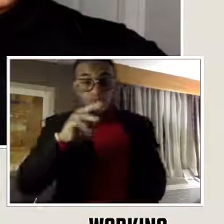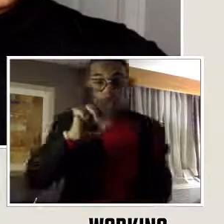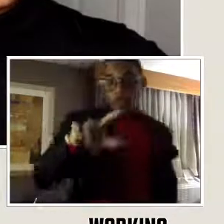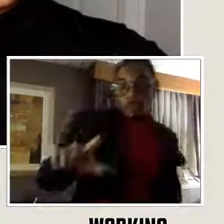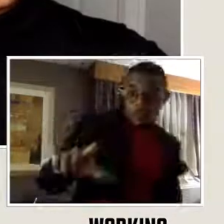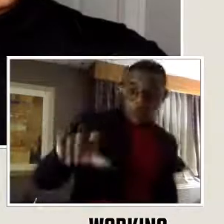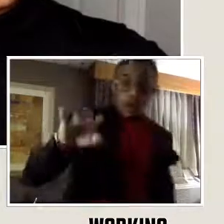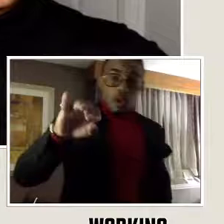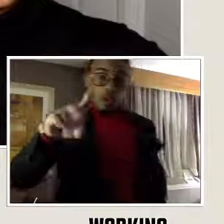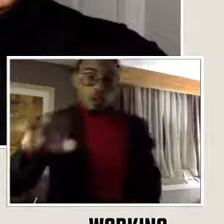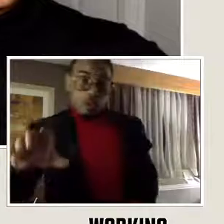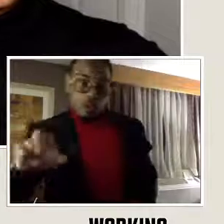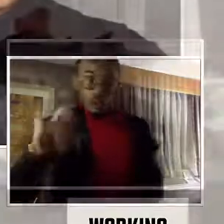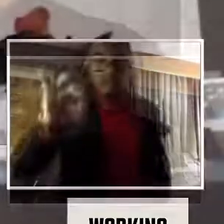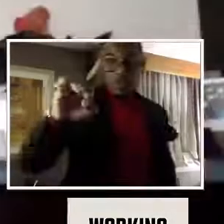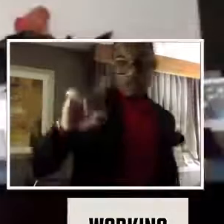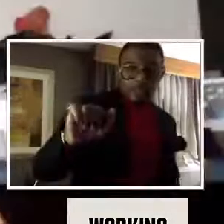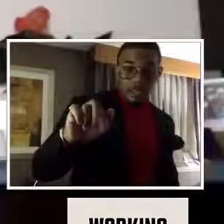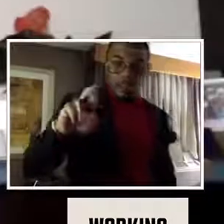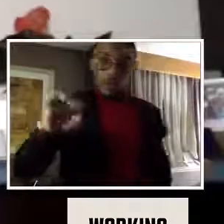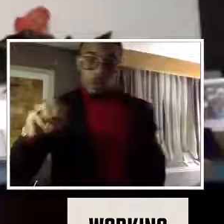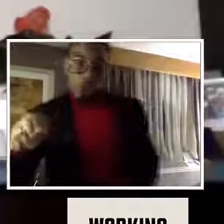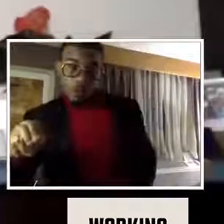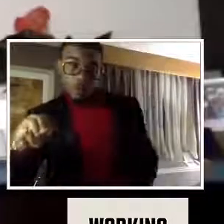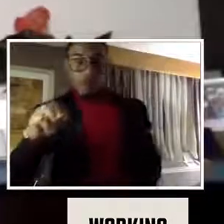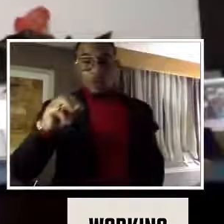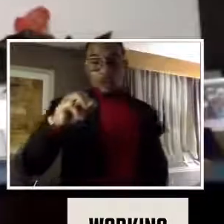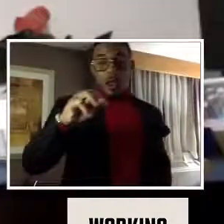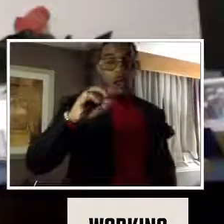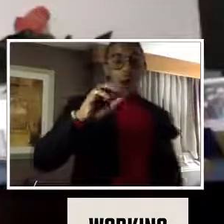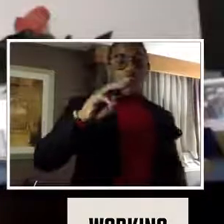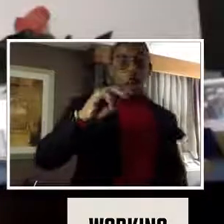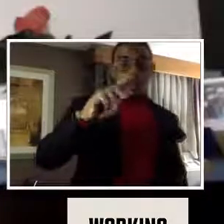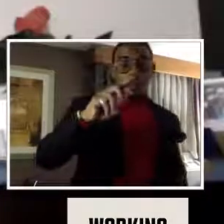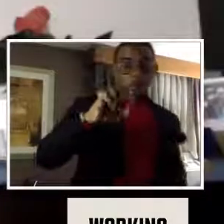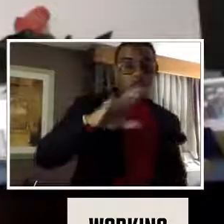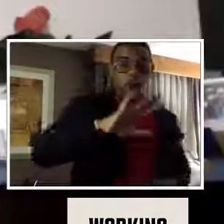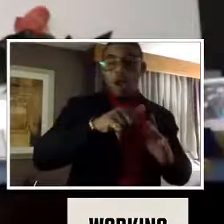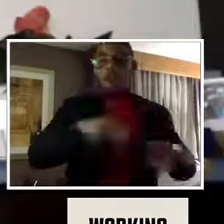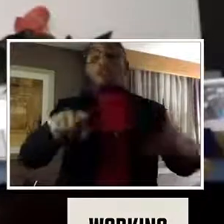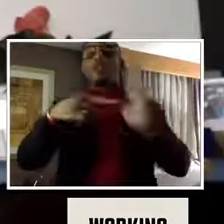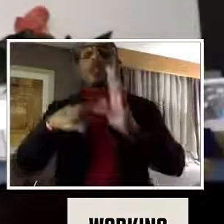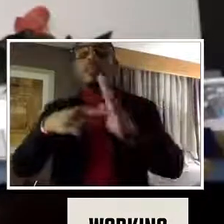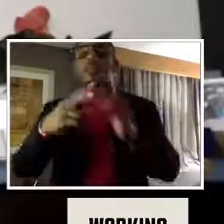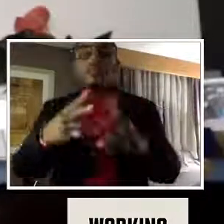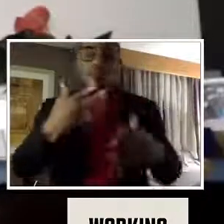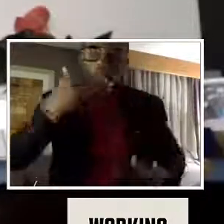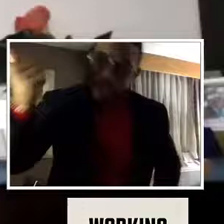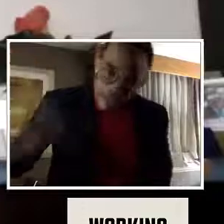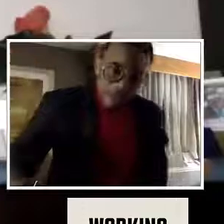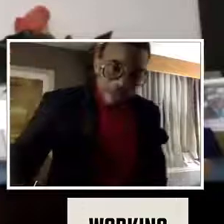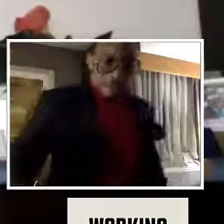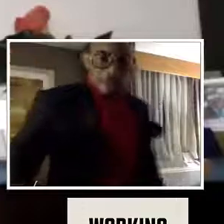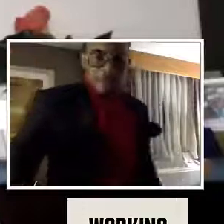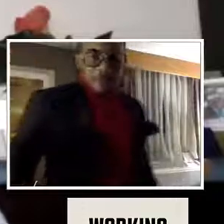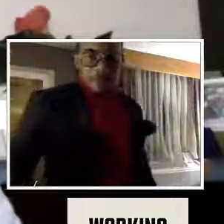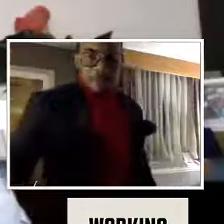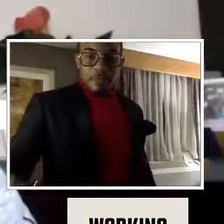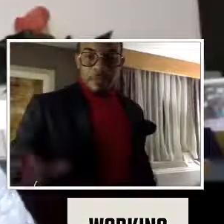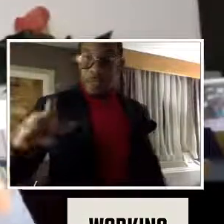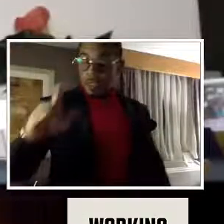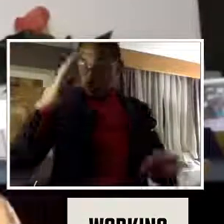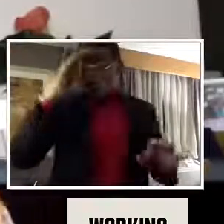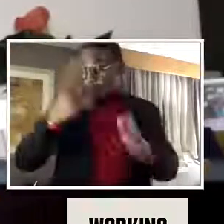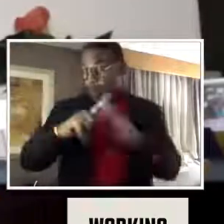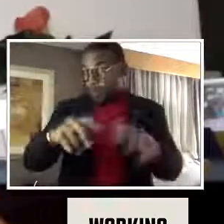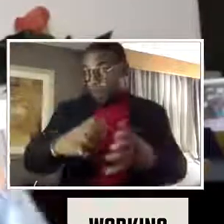Jamal, Chuy, Rashida, Ro, Mandir, all of you. You represent the very best of us. And you know,